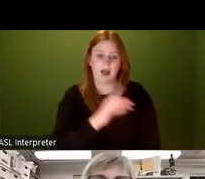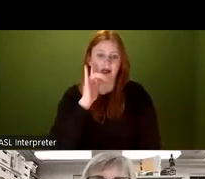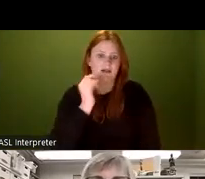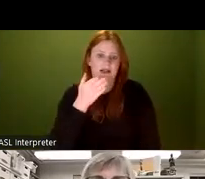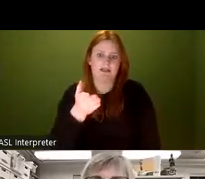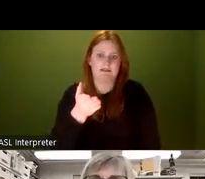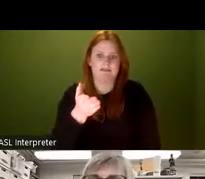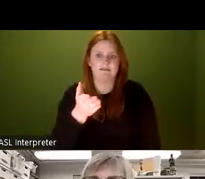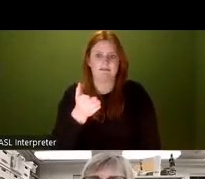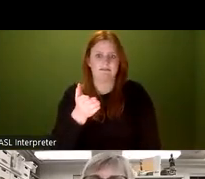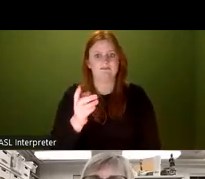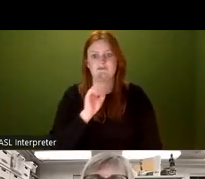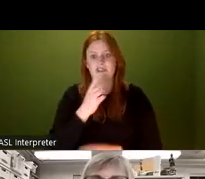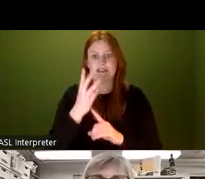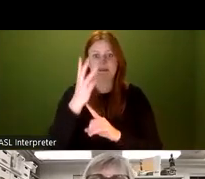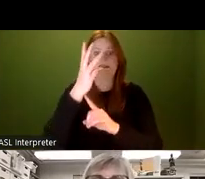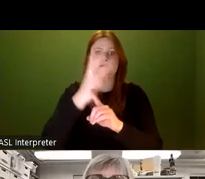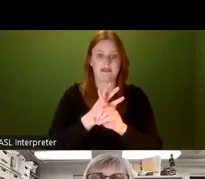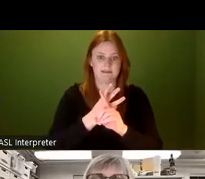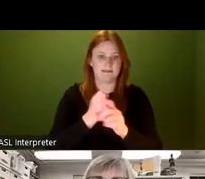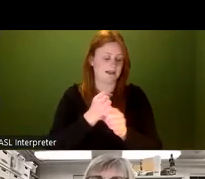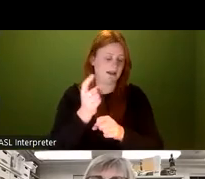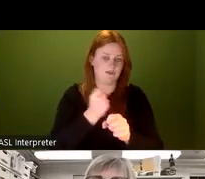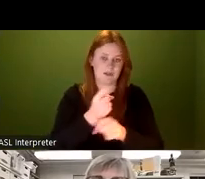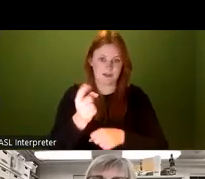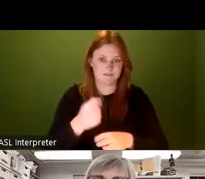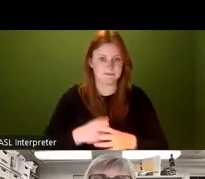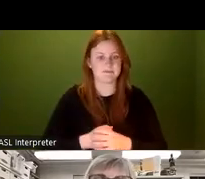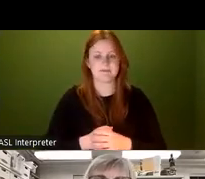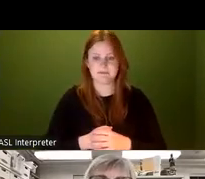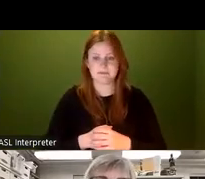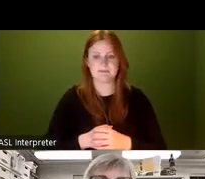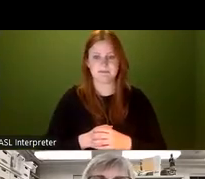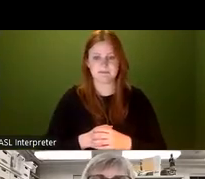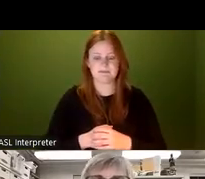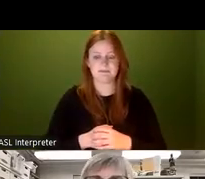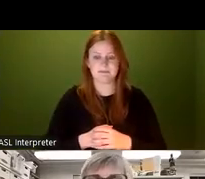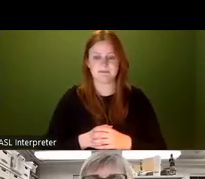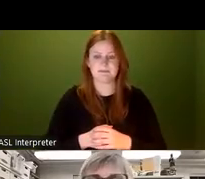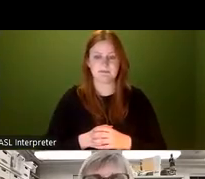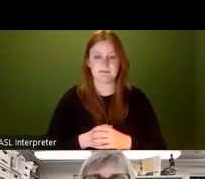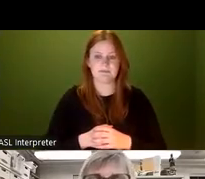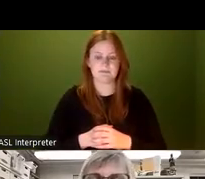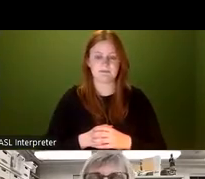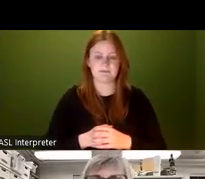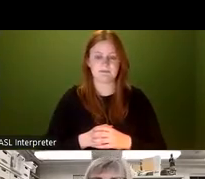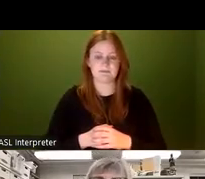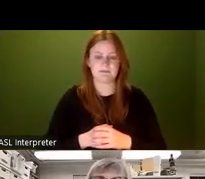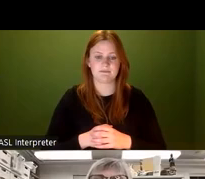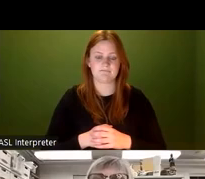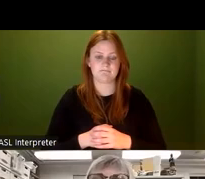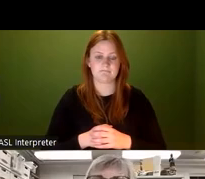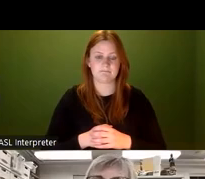nearly 6 months out of the year. And what I was conscious of from a very early